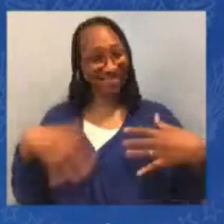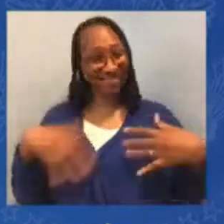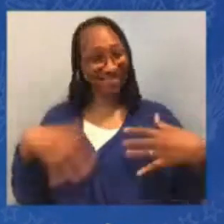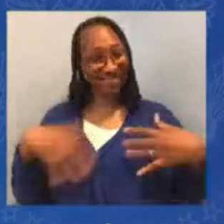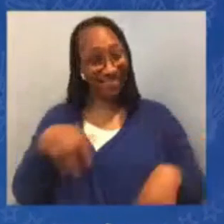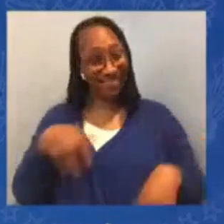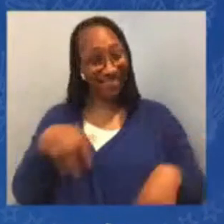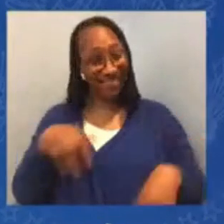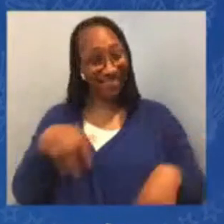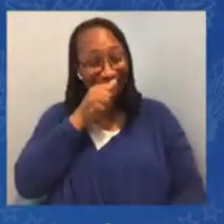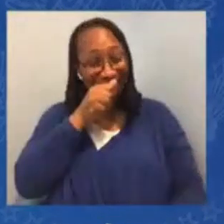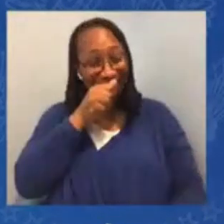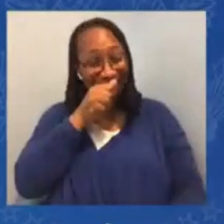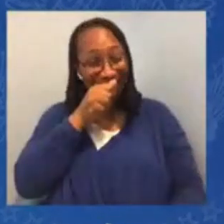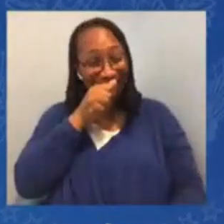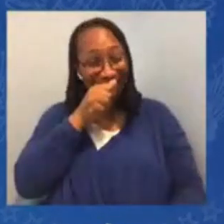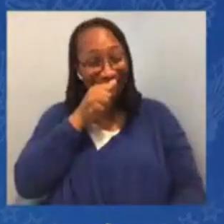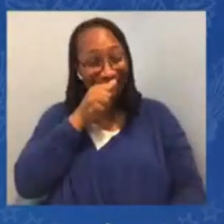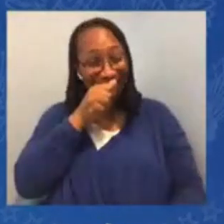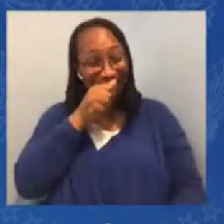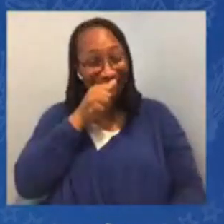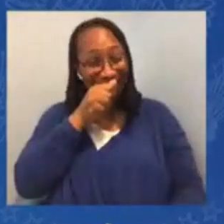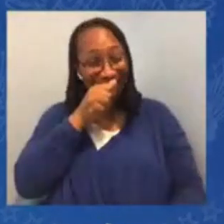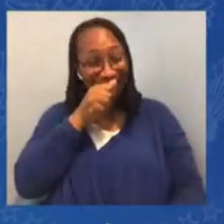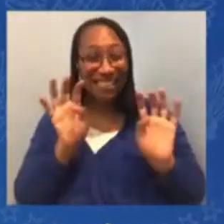Please have a seat if you have one.